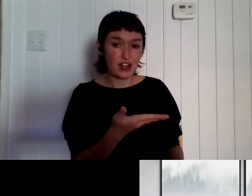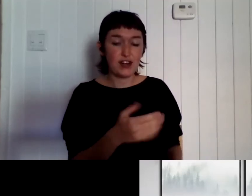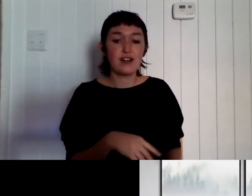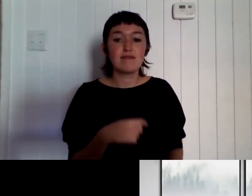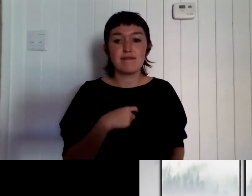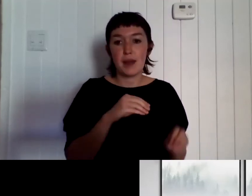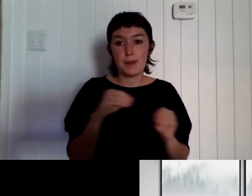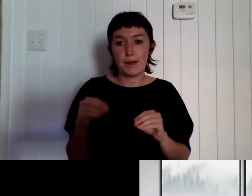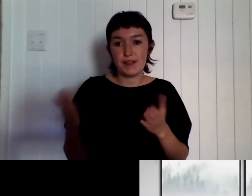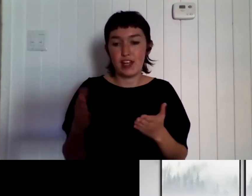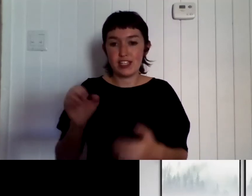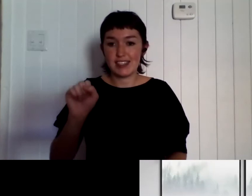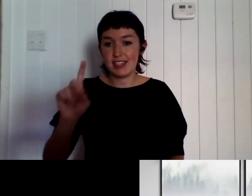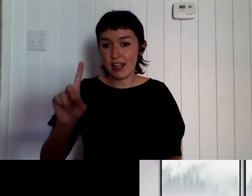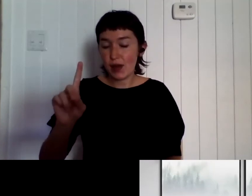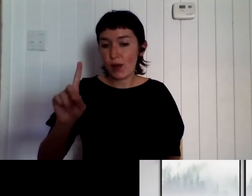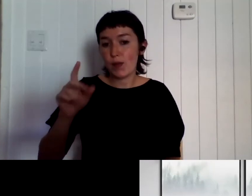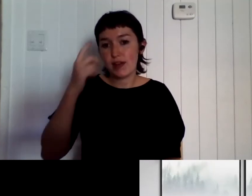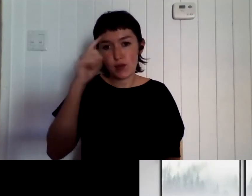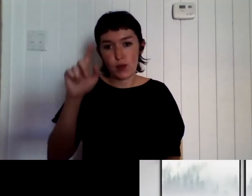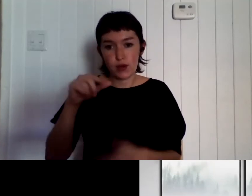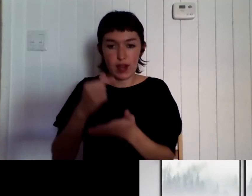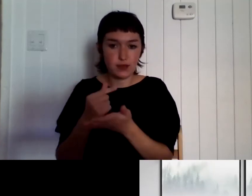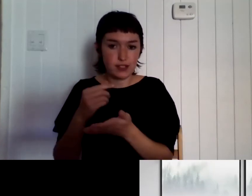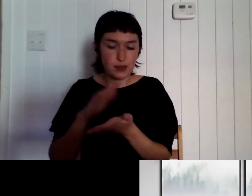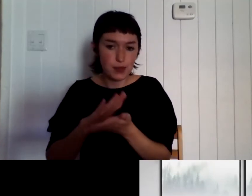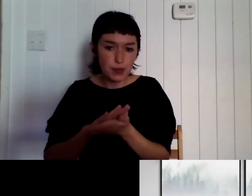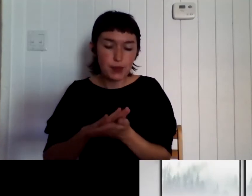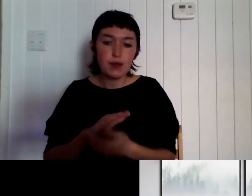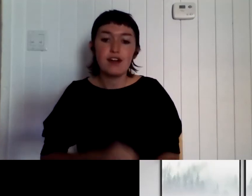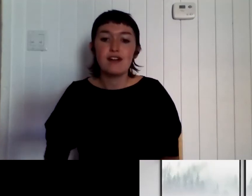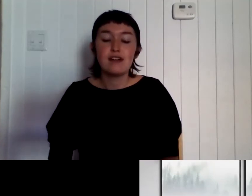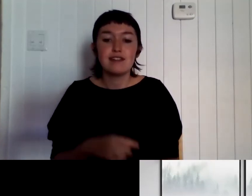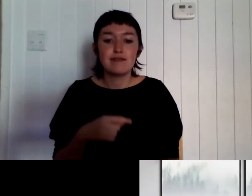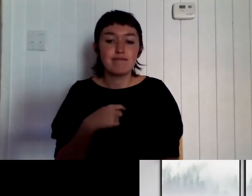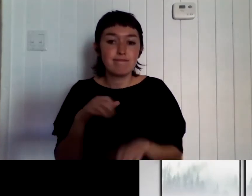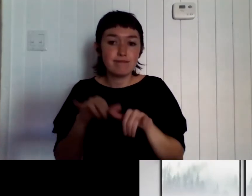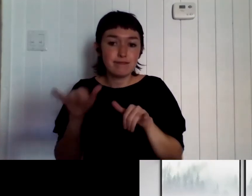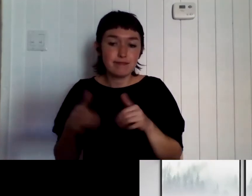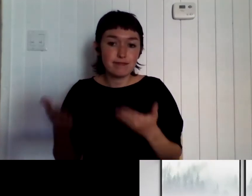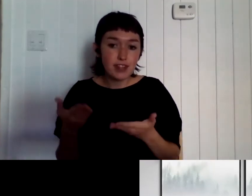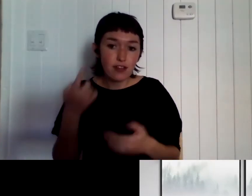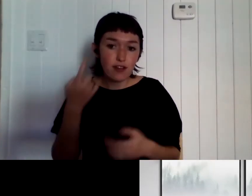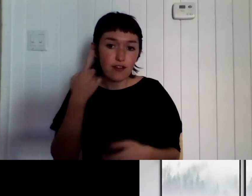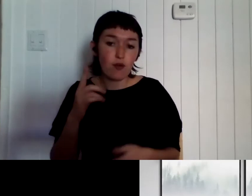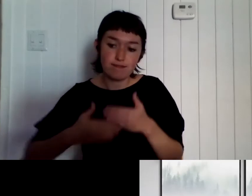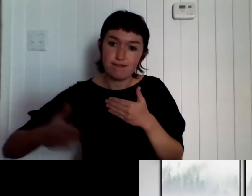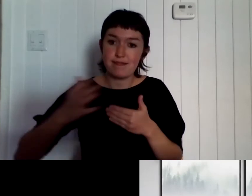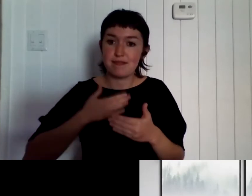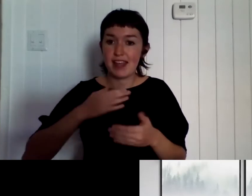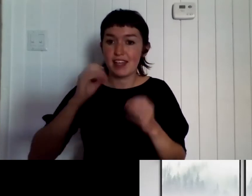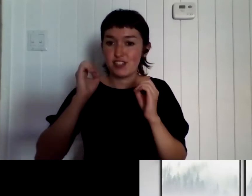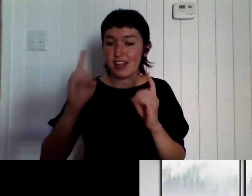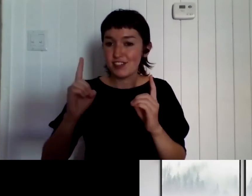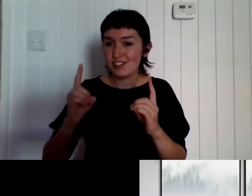here to get my first master's degree, and I stuck around since then for the rest of my graduate education. And I love